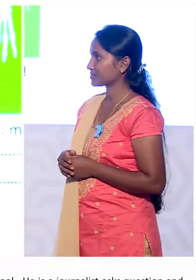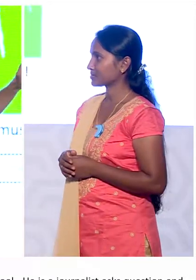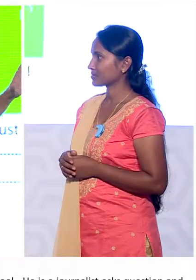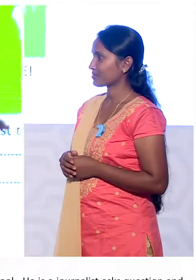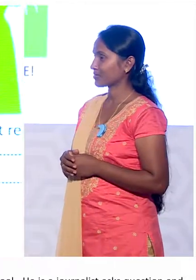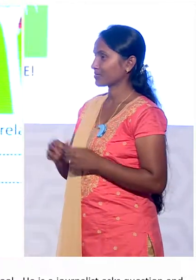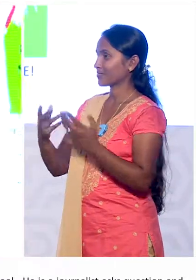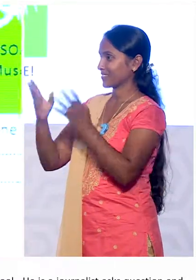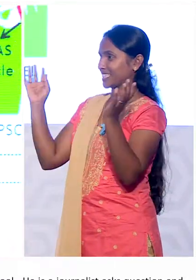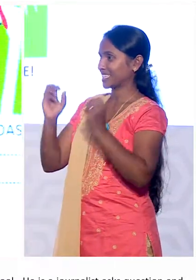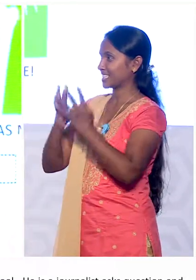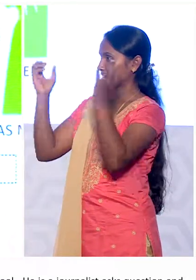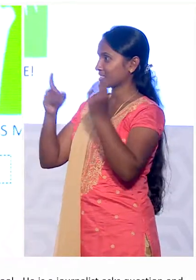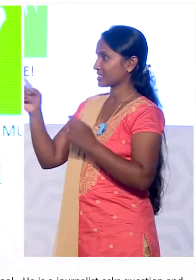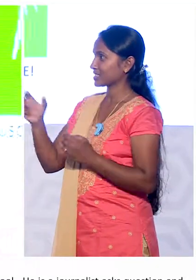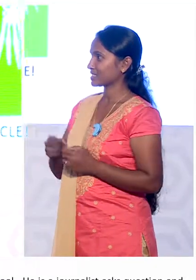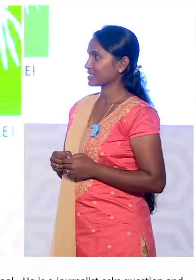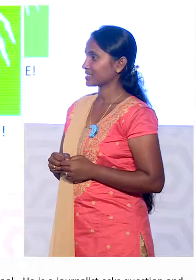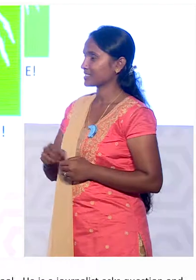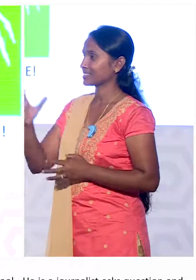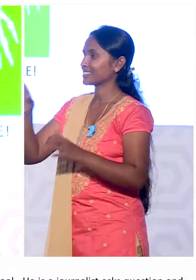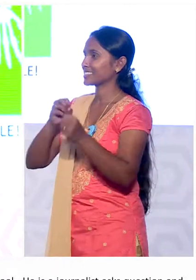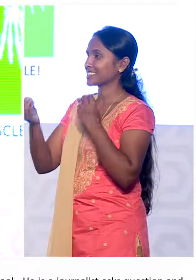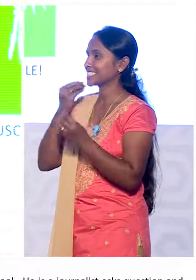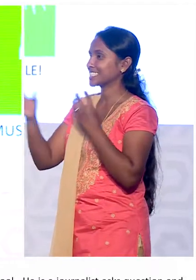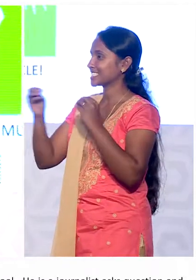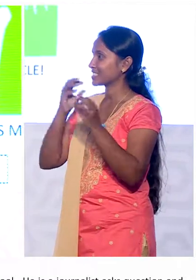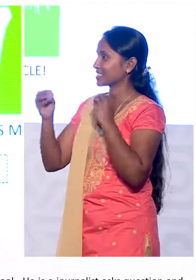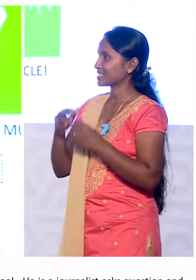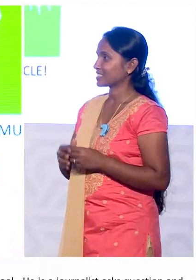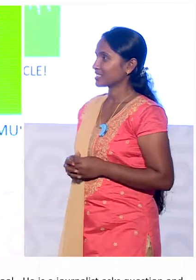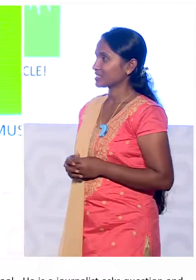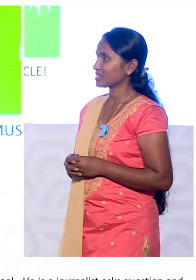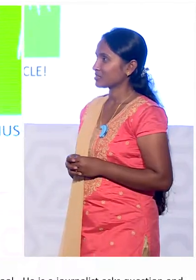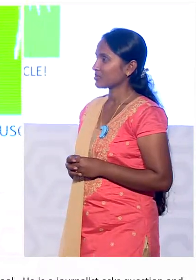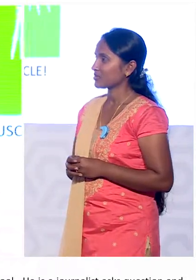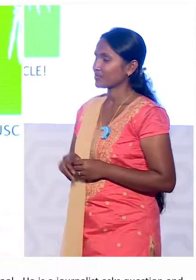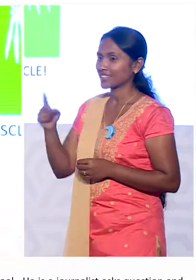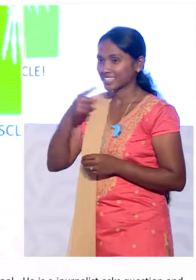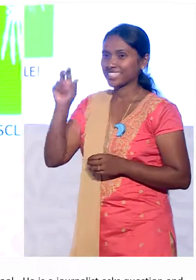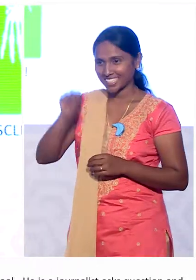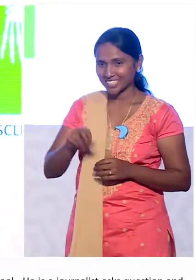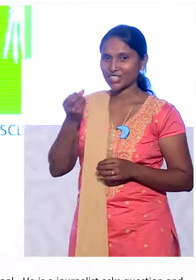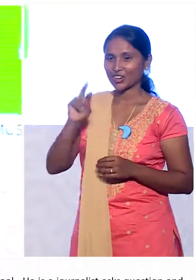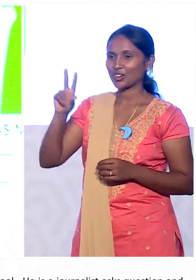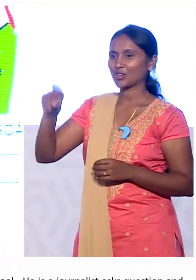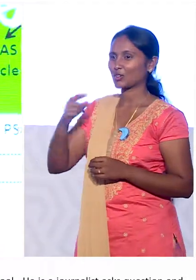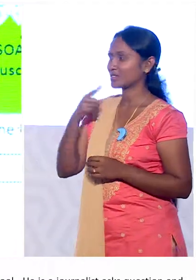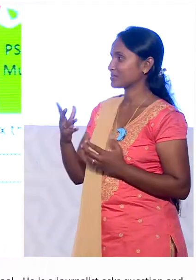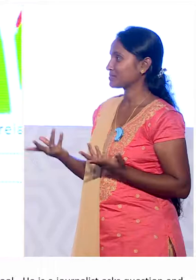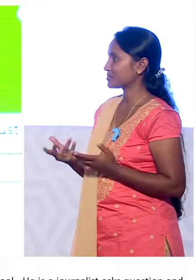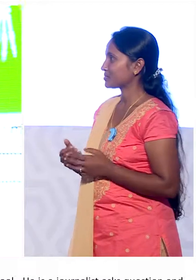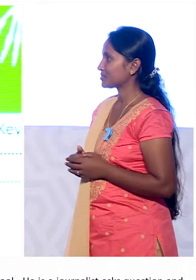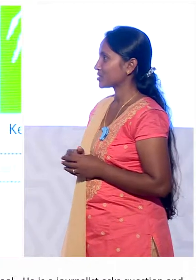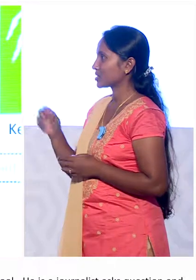we have woods. And immediately he wanted to put things in his mouth. And I could say yes or I could say no. But I wanted to foster communication,